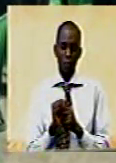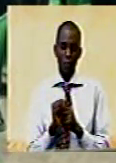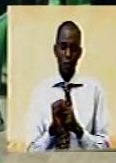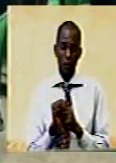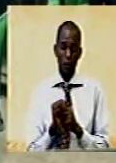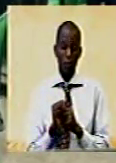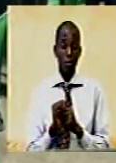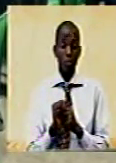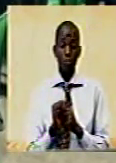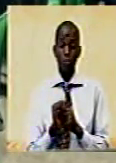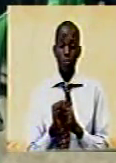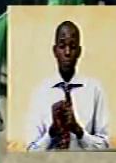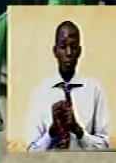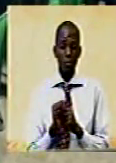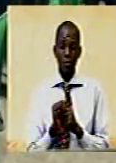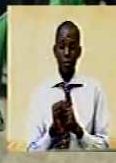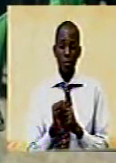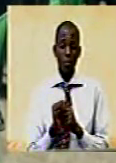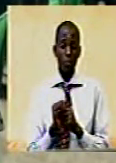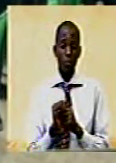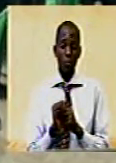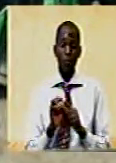Praise him.